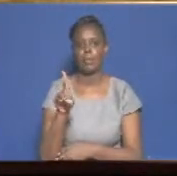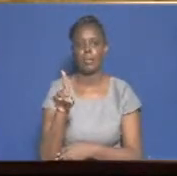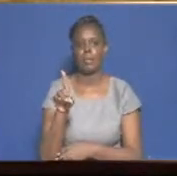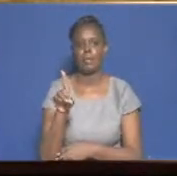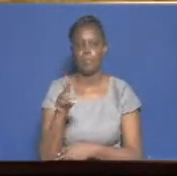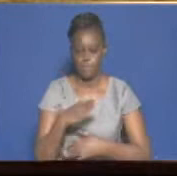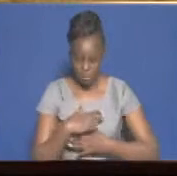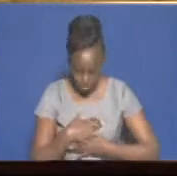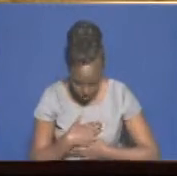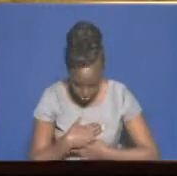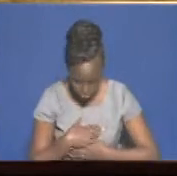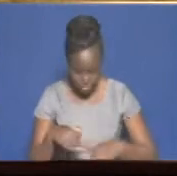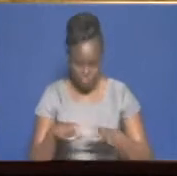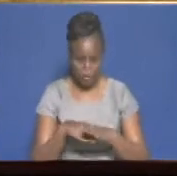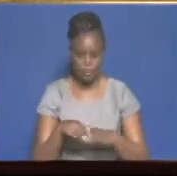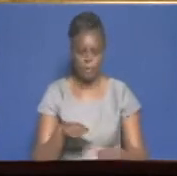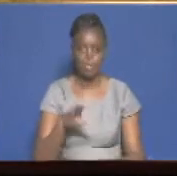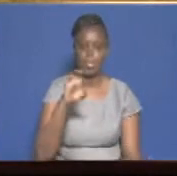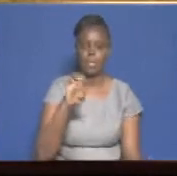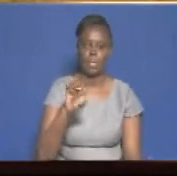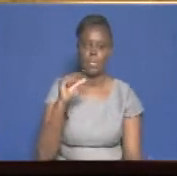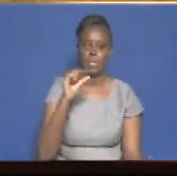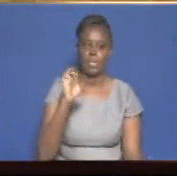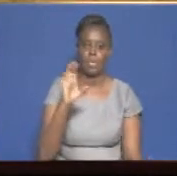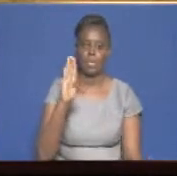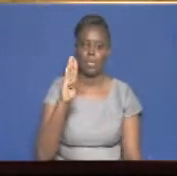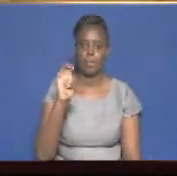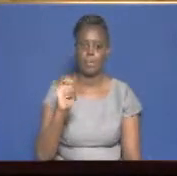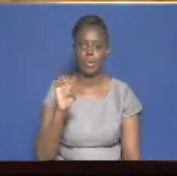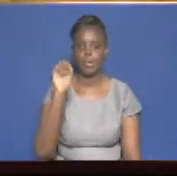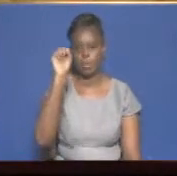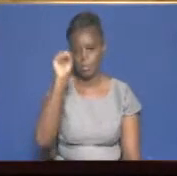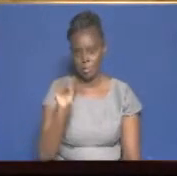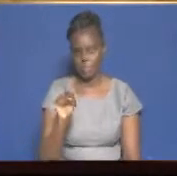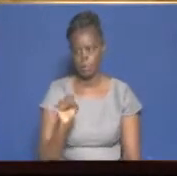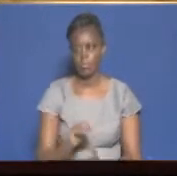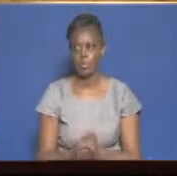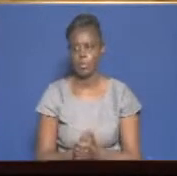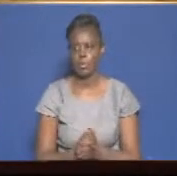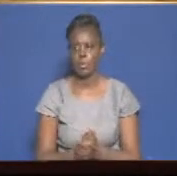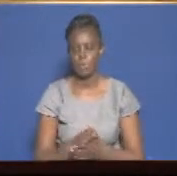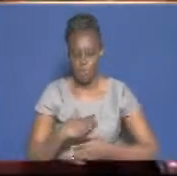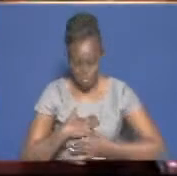for Igembe South, Honorable John Paul Mwirigi.